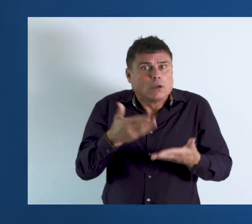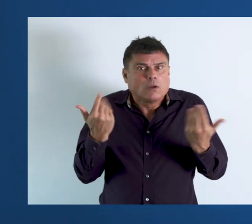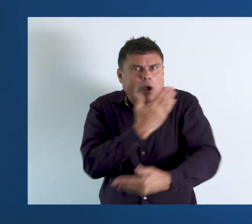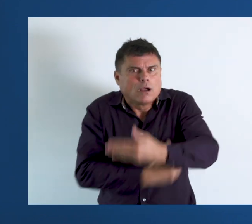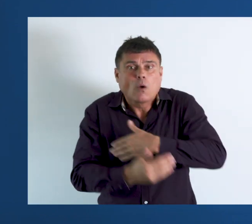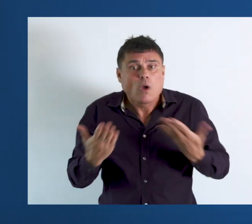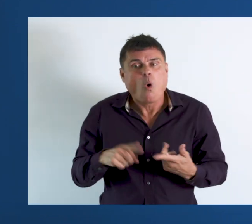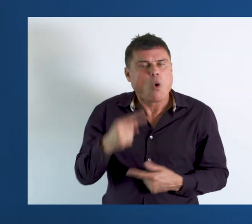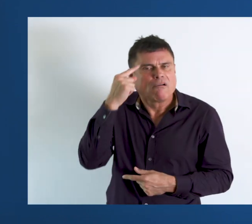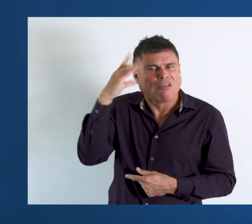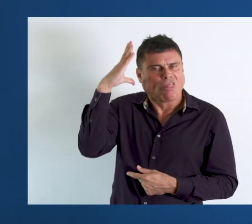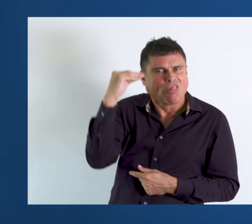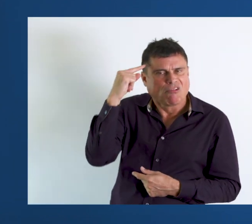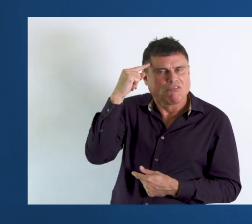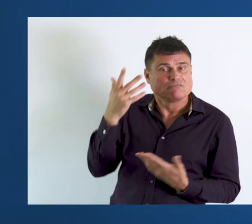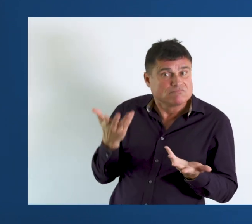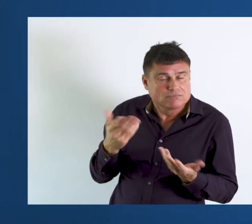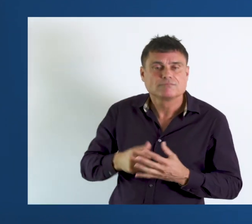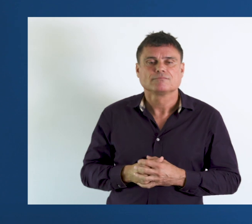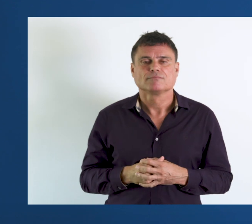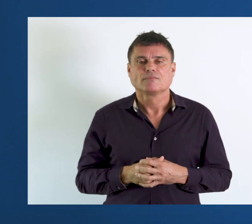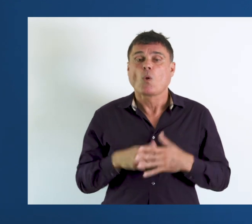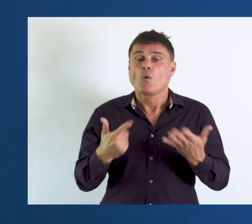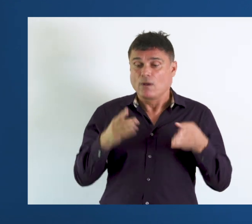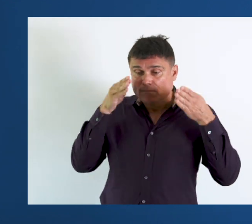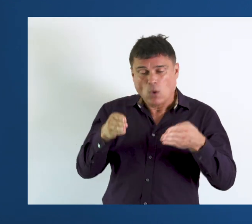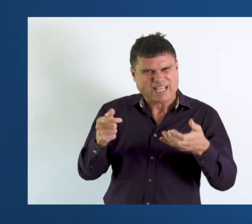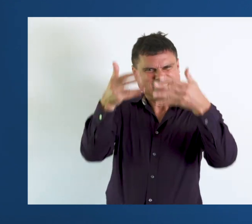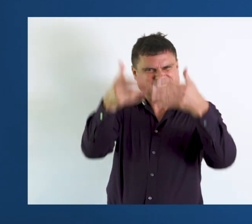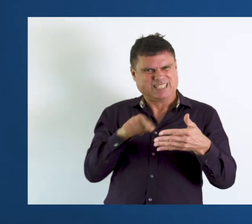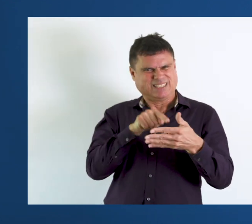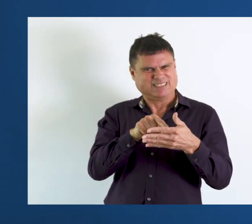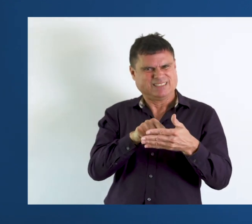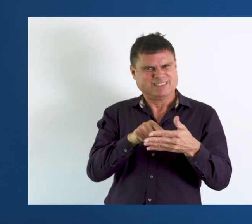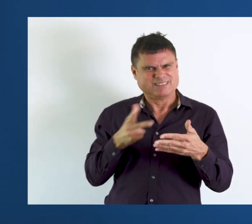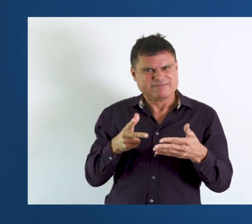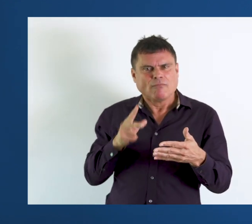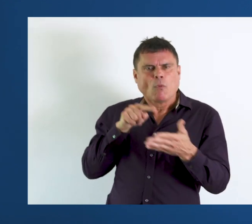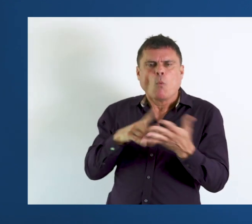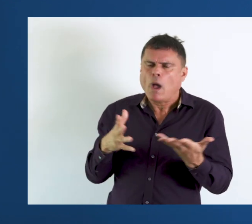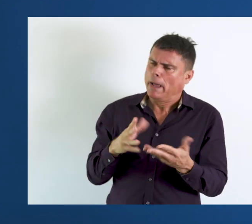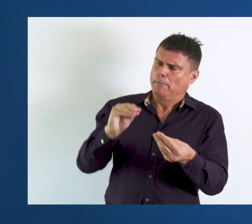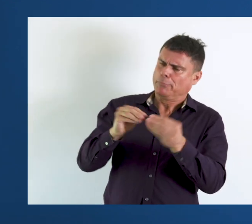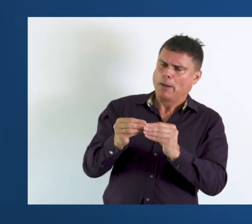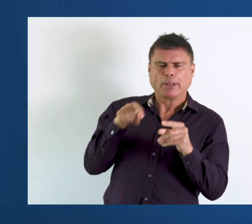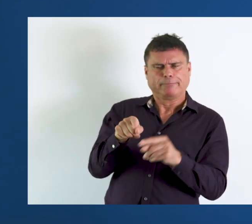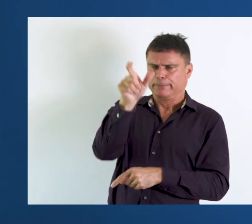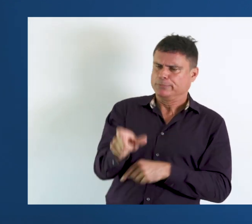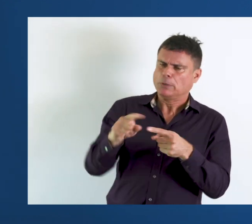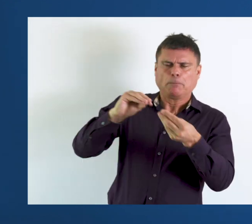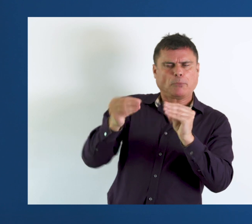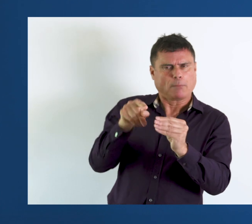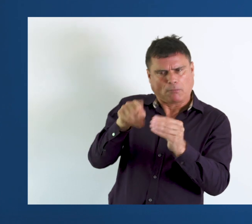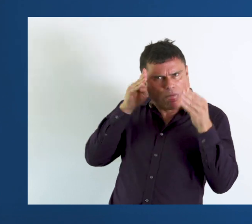if they were mentally retarded. So the focus of the data collection was to identify what is wrong with